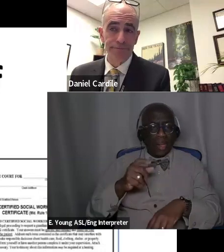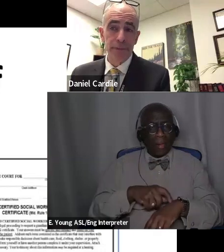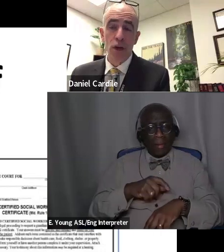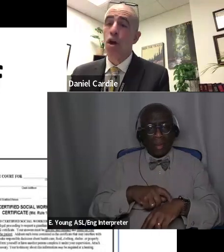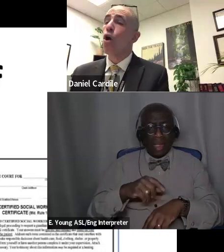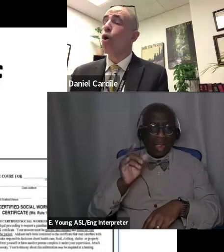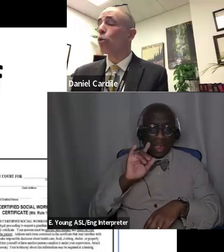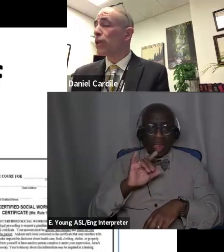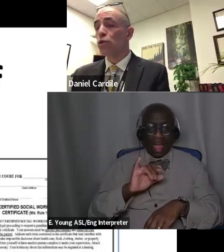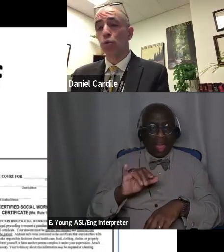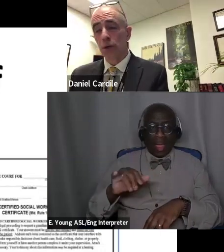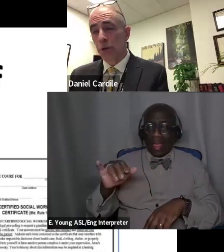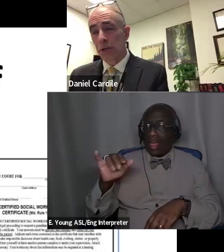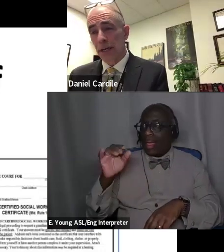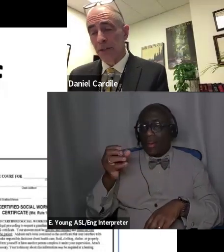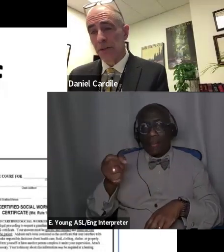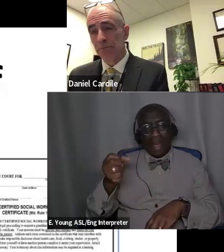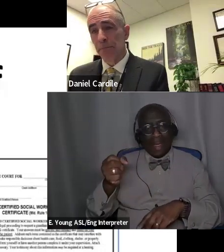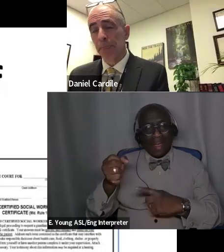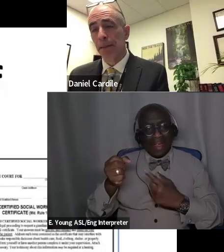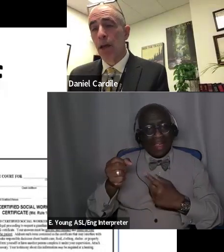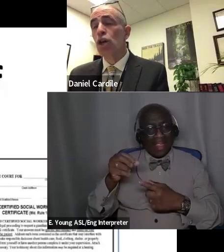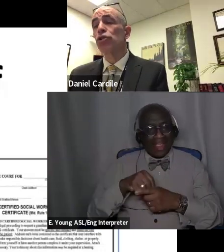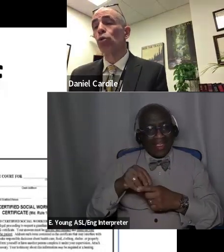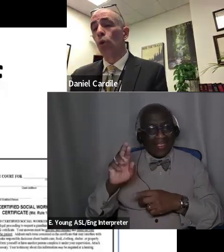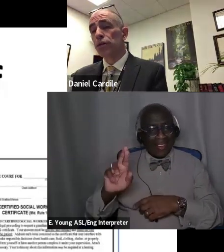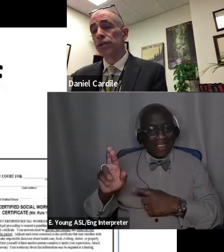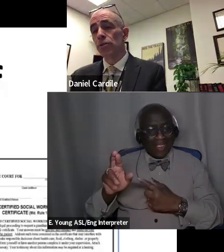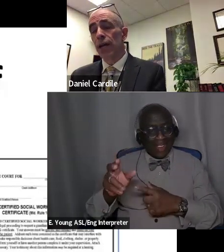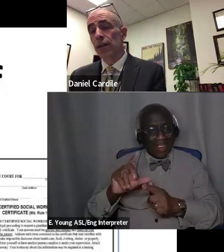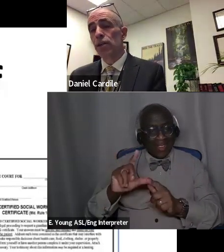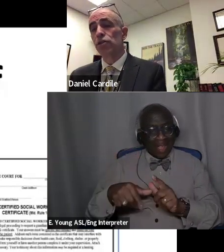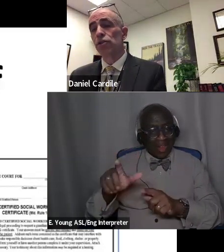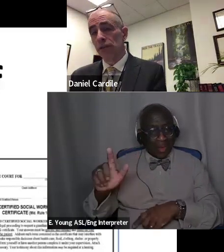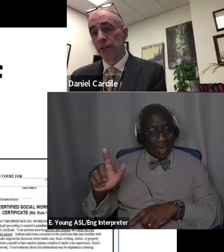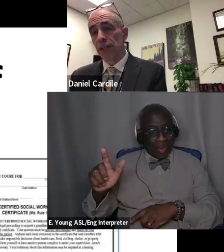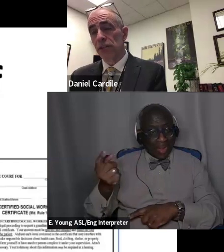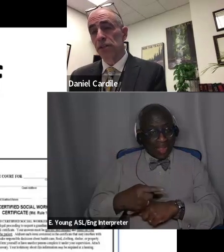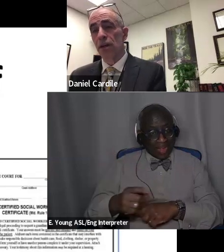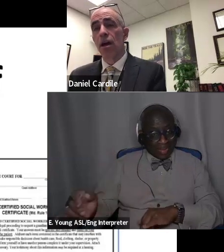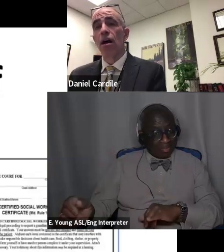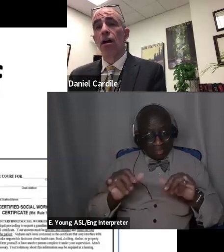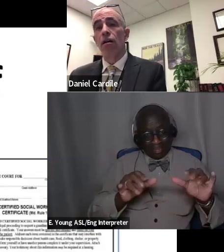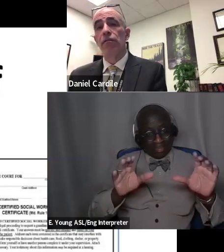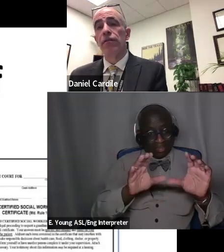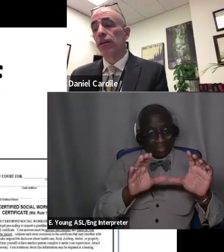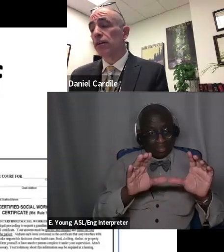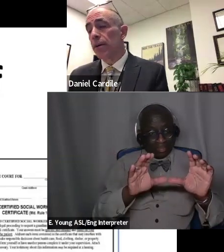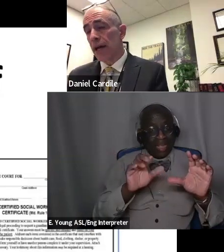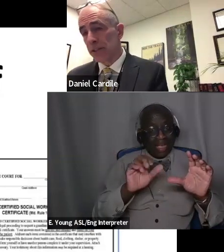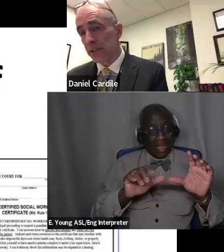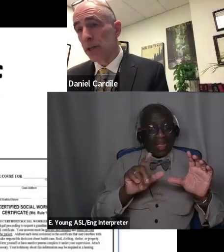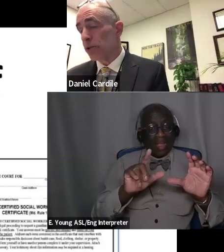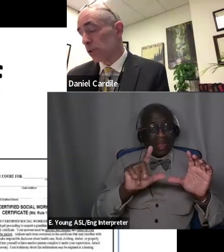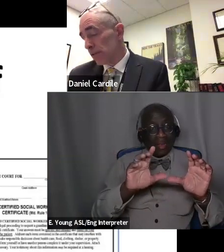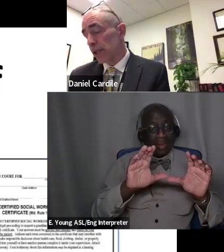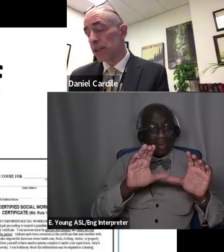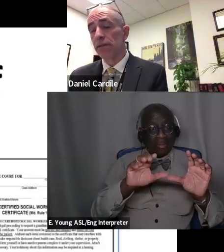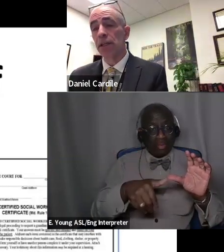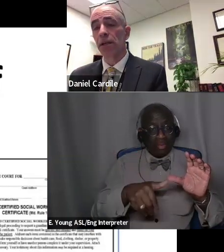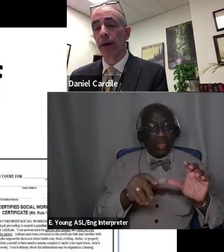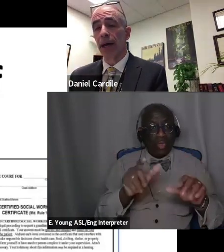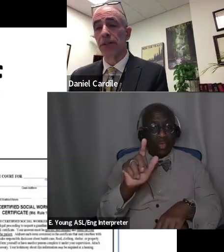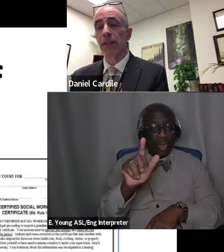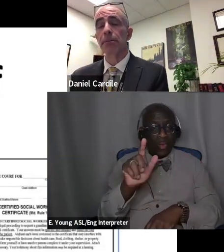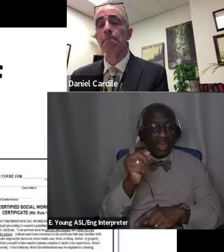refrigerator, only 21 days. So once you get certificates of capacity or